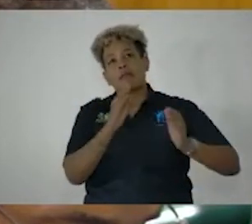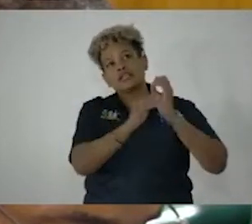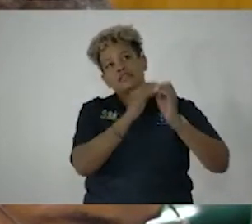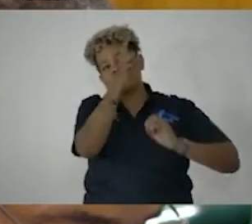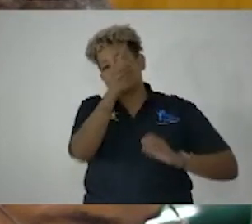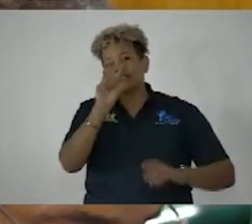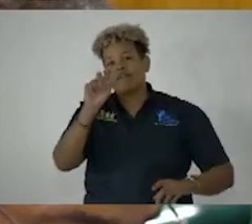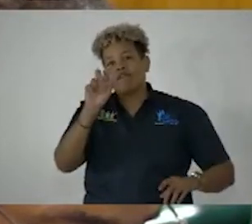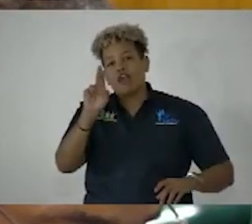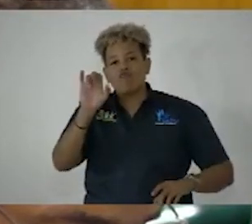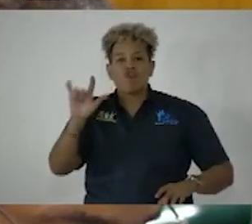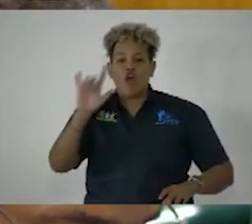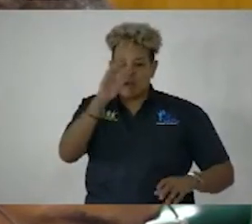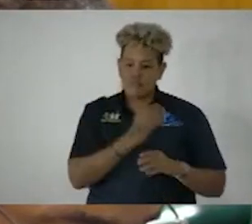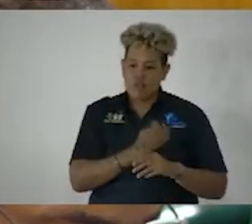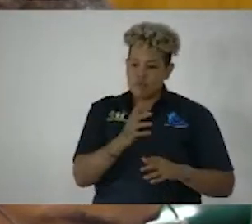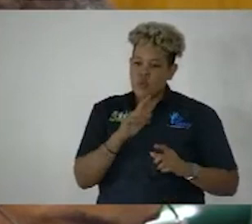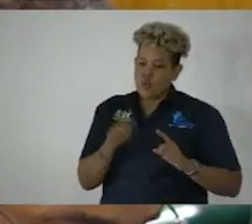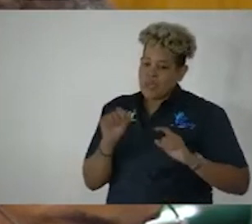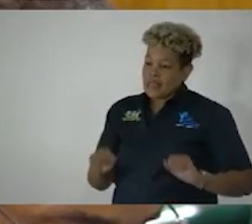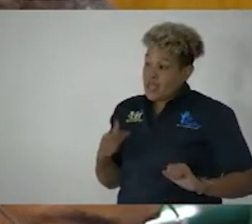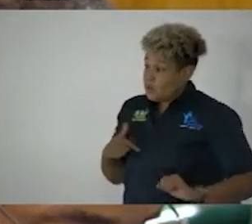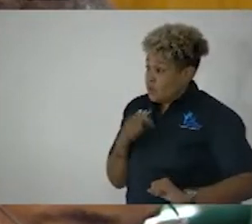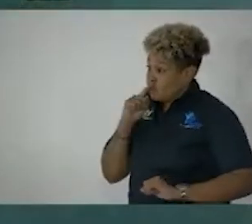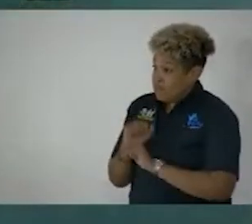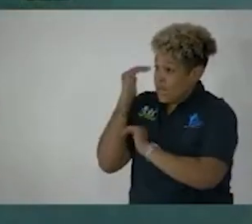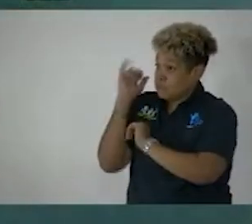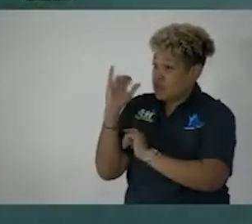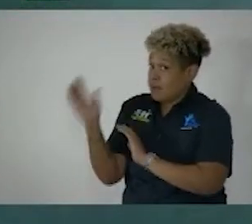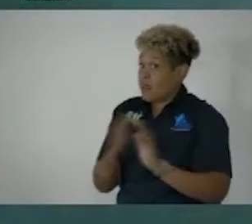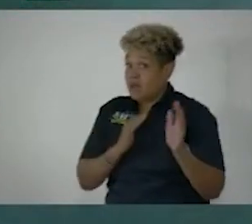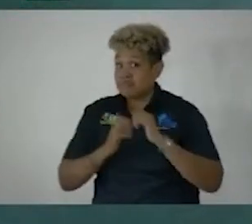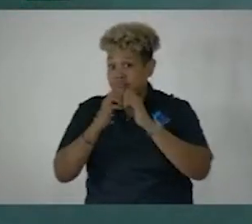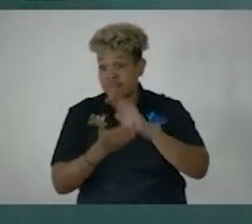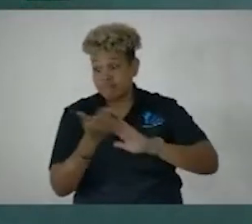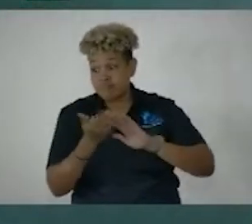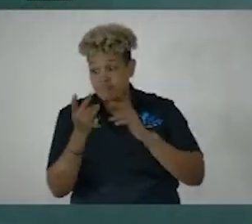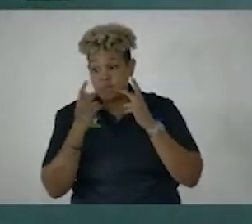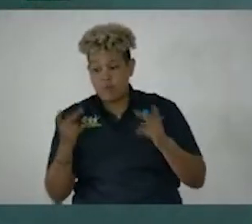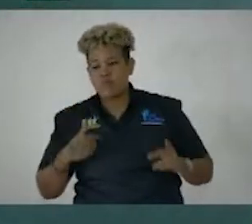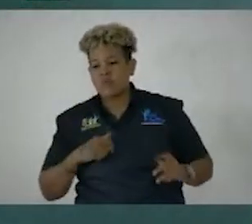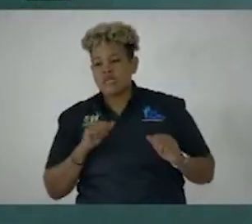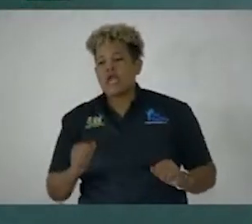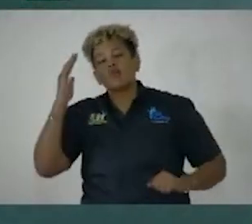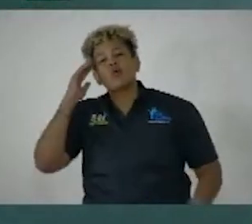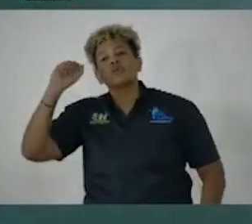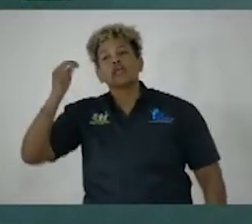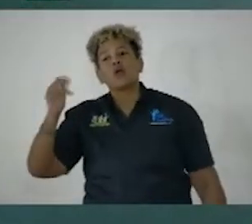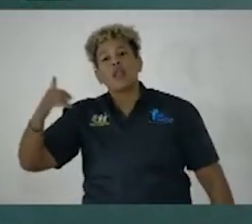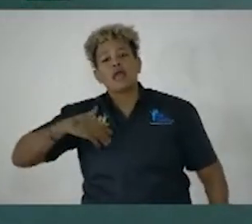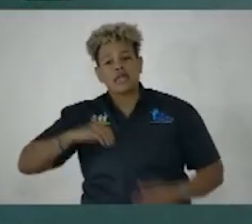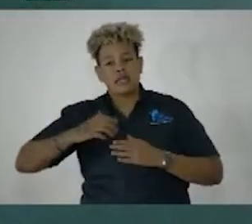to the rehabilitation of the facility. And when can we expect that plan to be made public? So stakeholders, like in